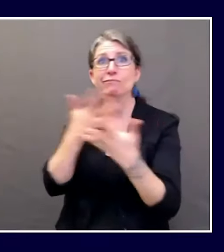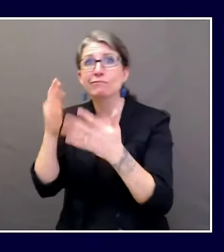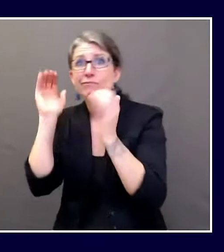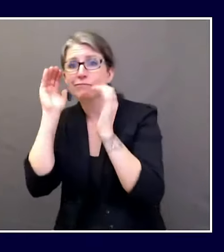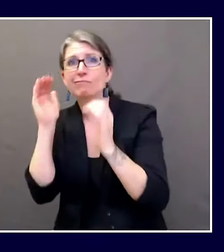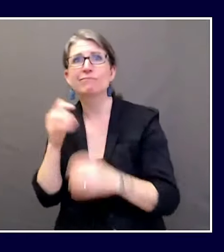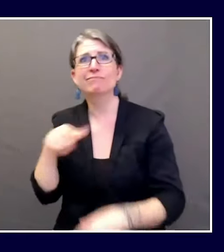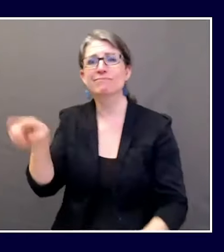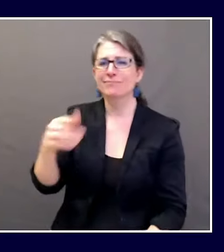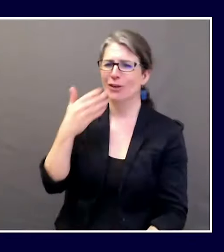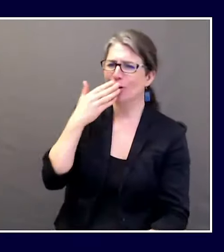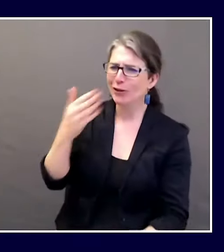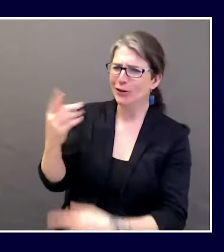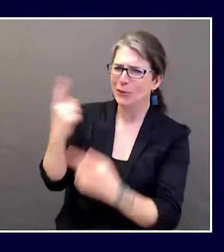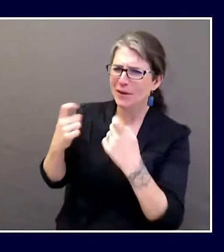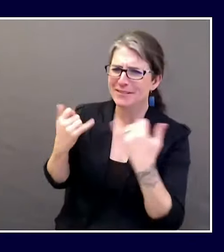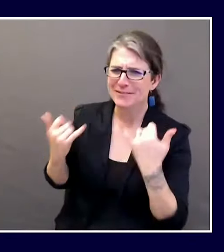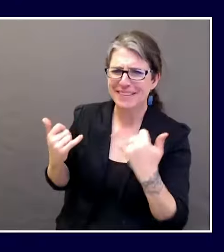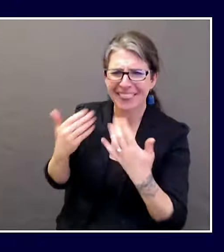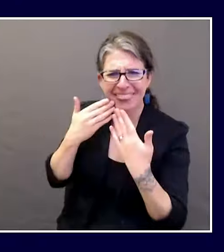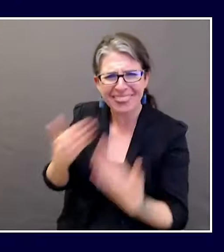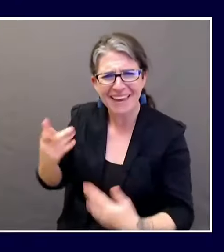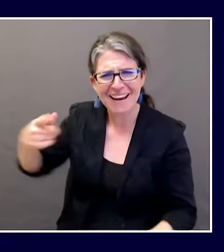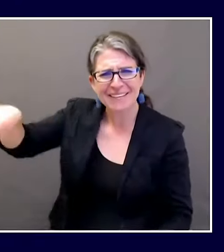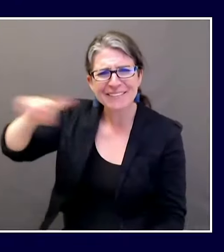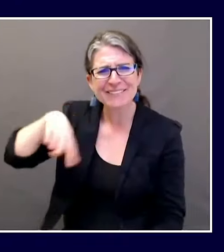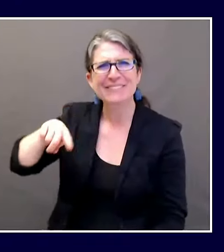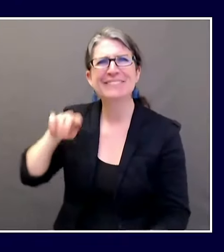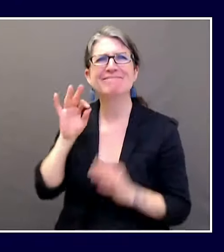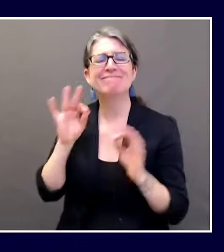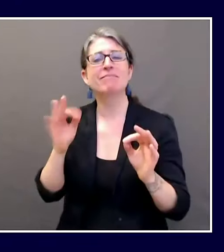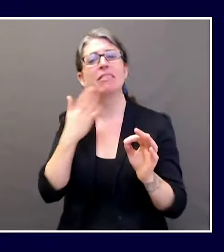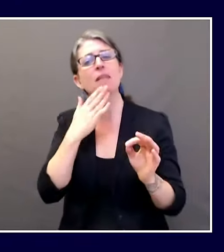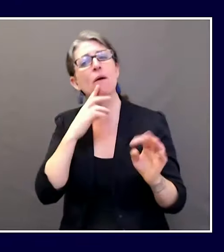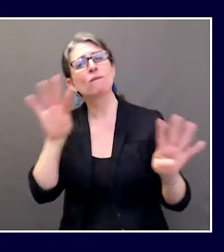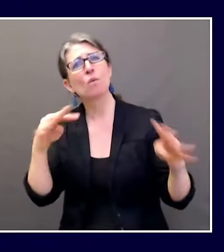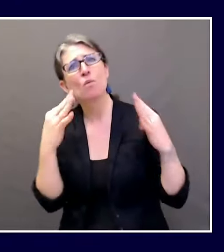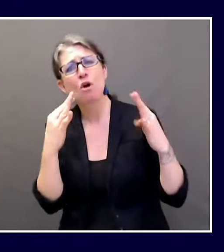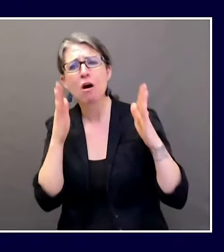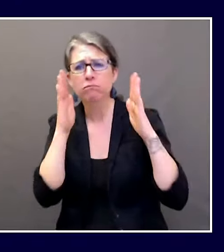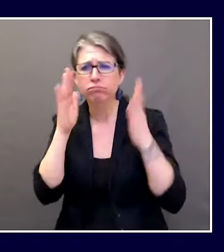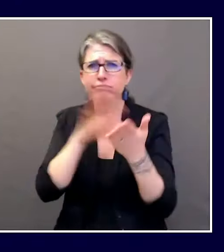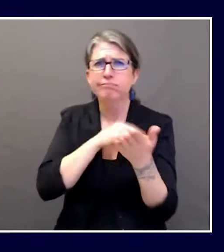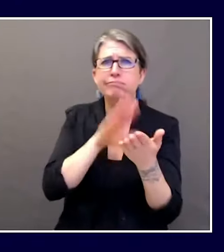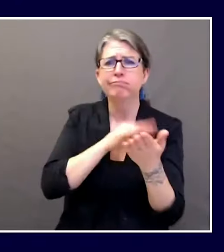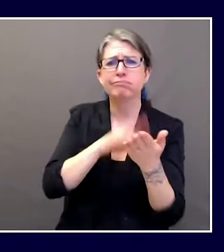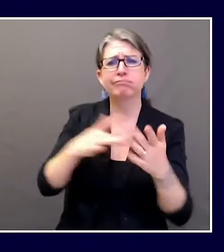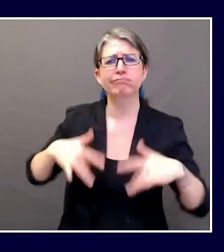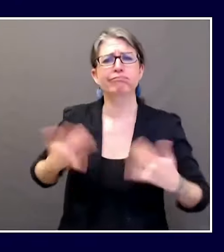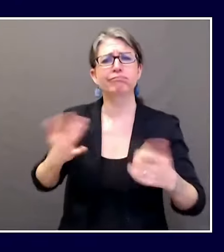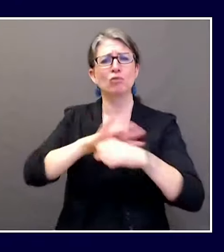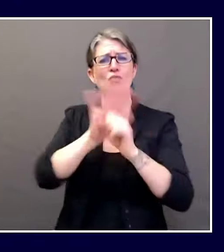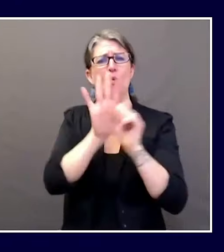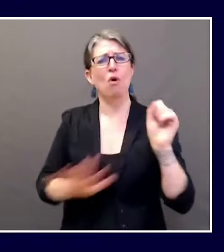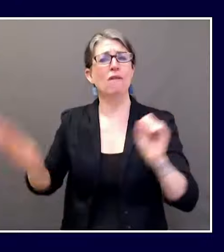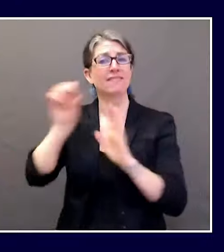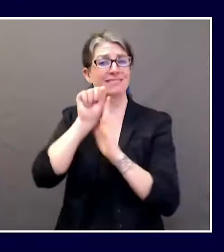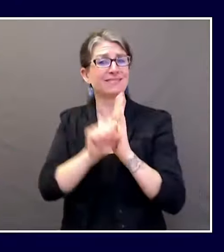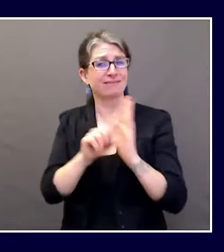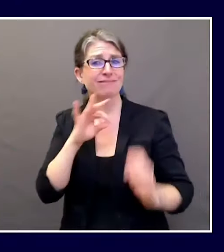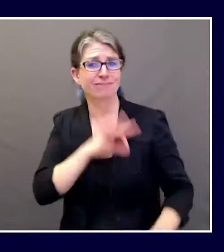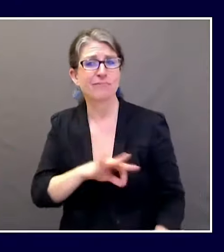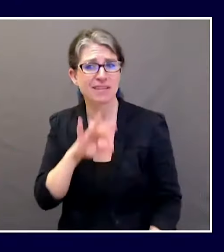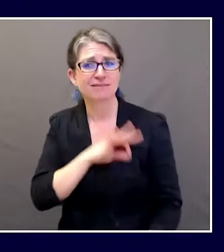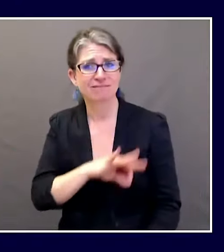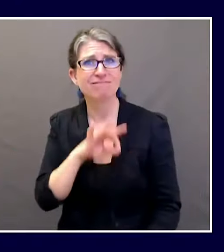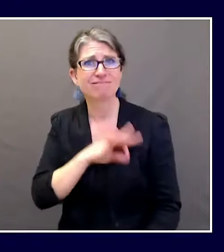of you for taking a little bit of time out of your day to hear the latest on where we are with COVID. Again, I look forward to chatting with everyone again